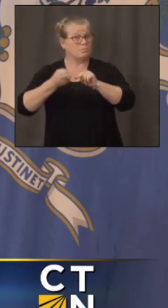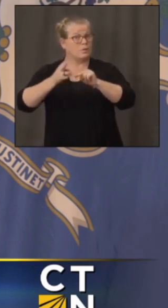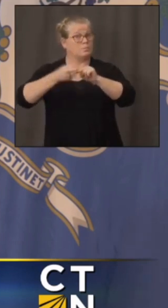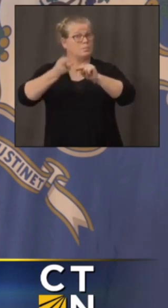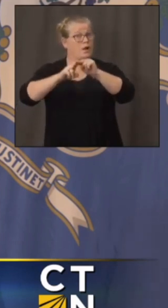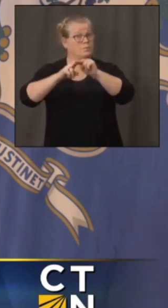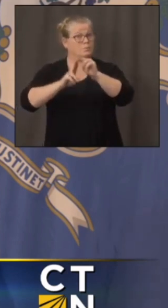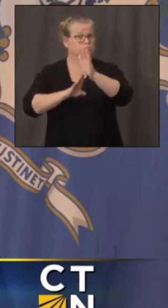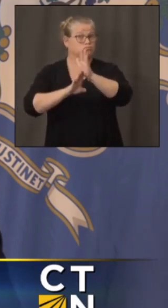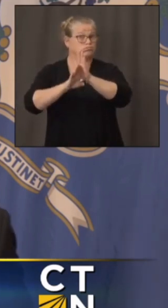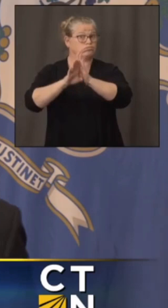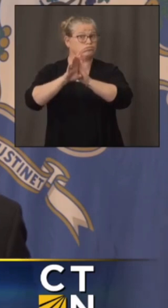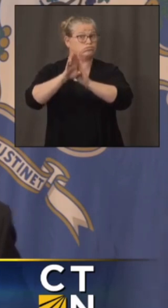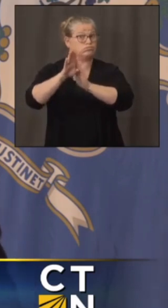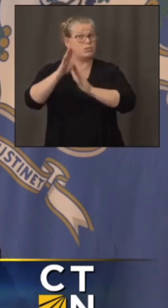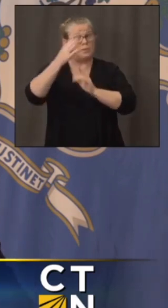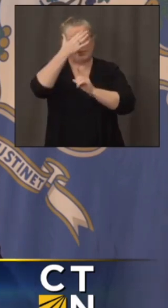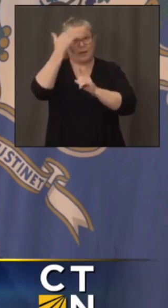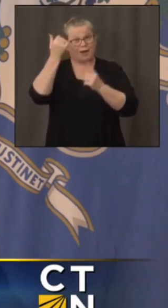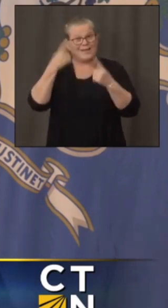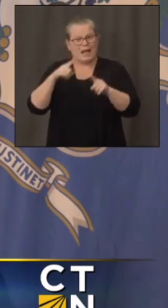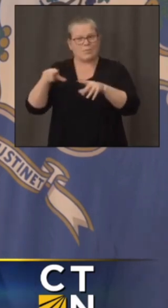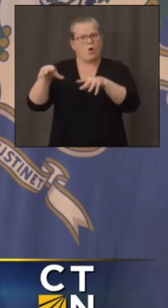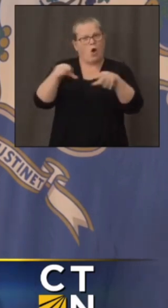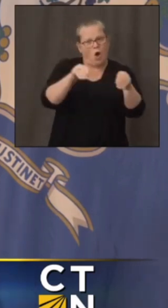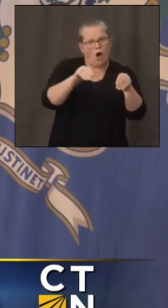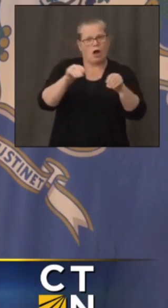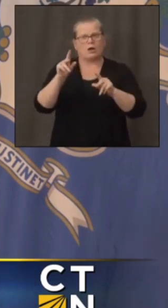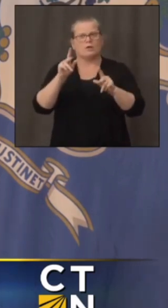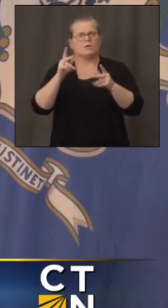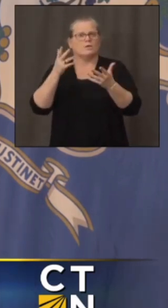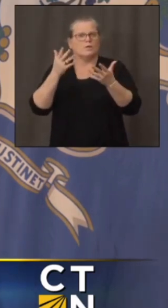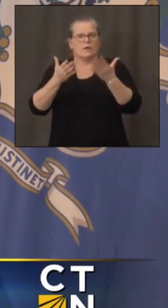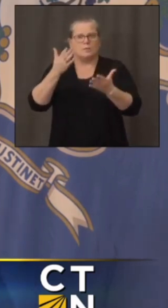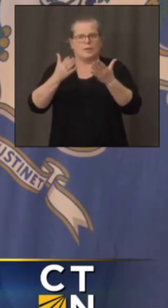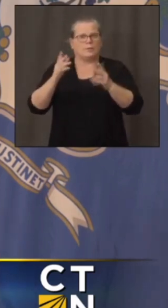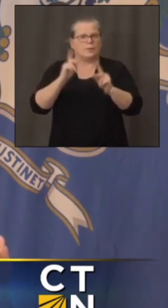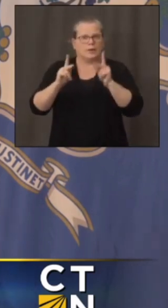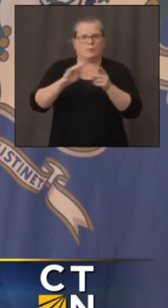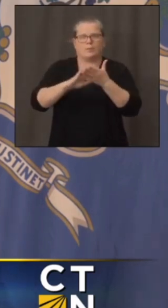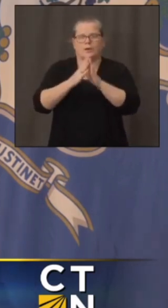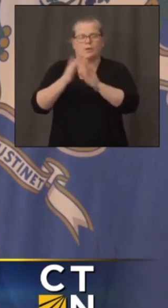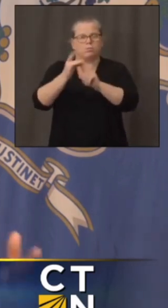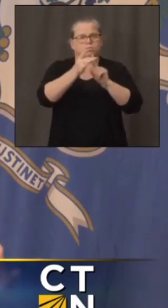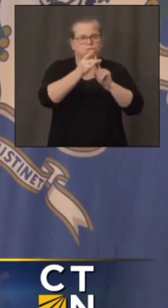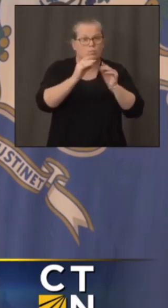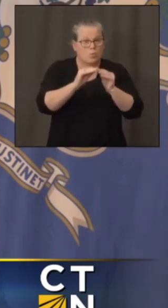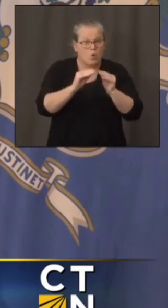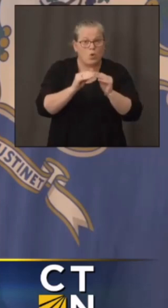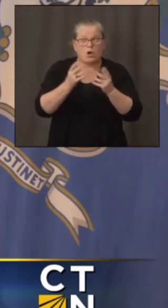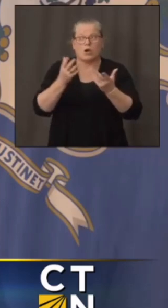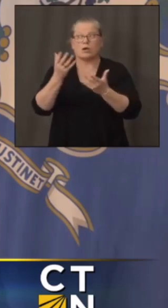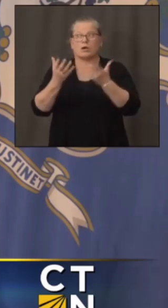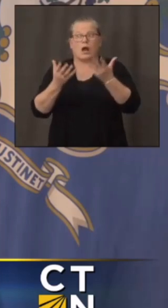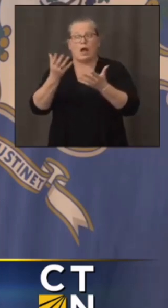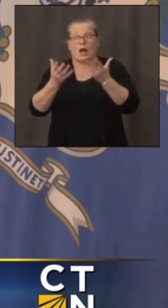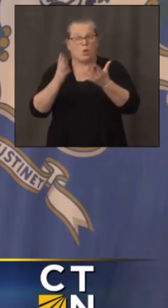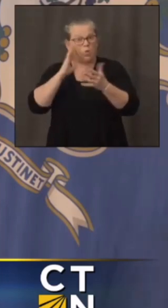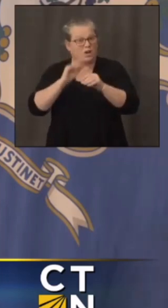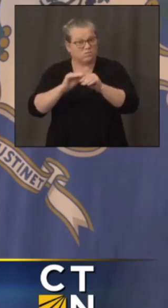time? I don't see that as a big concern. Look, we're bringing in some crews from out of